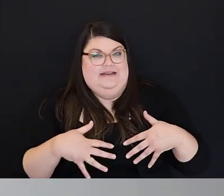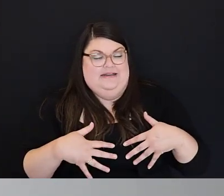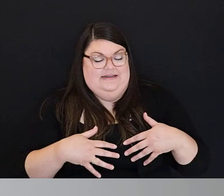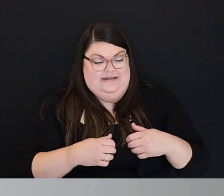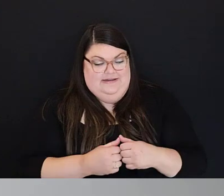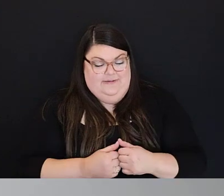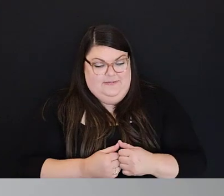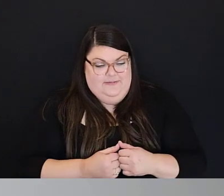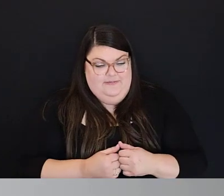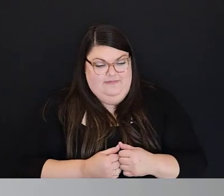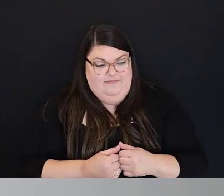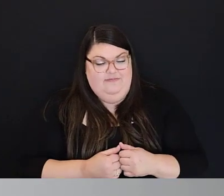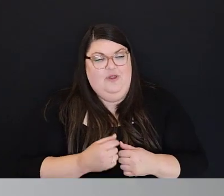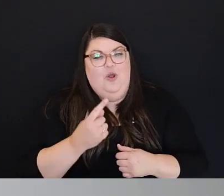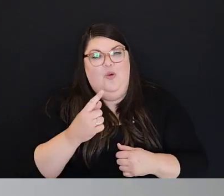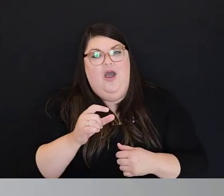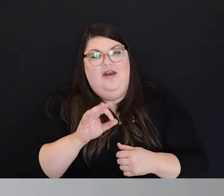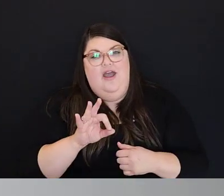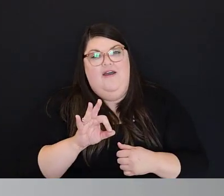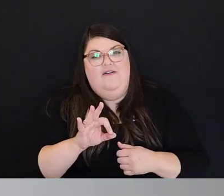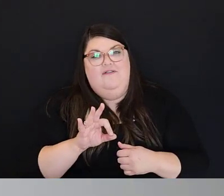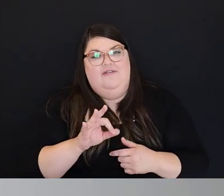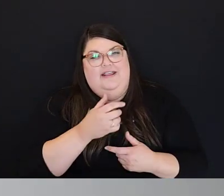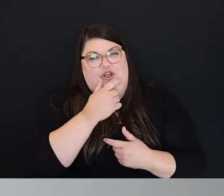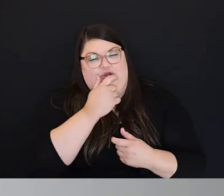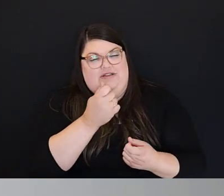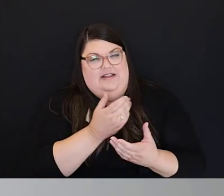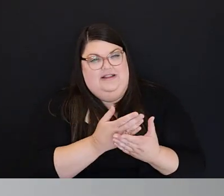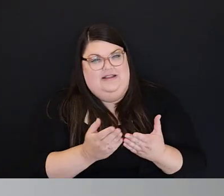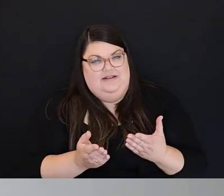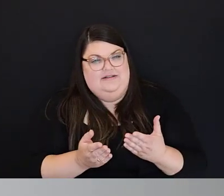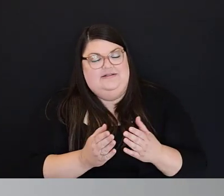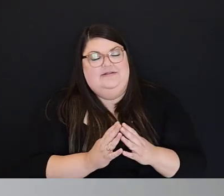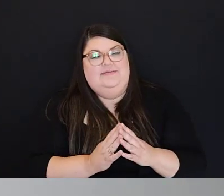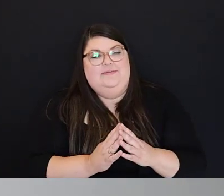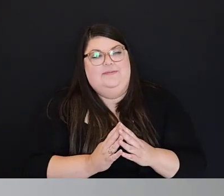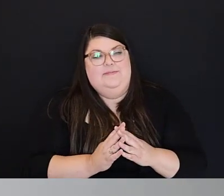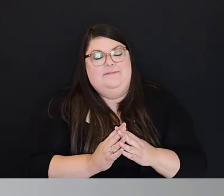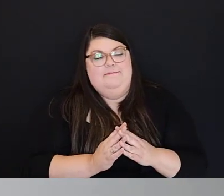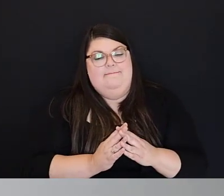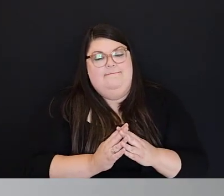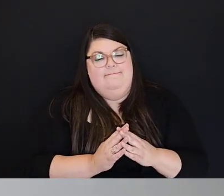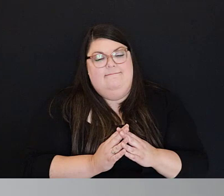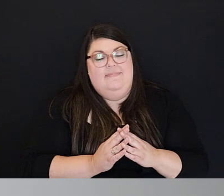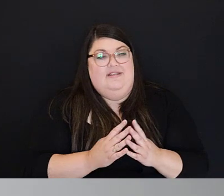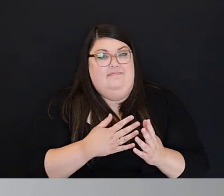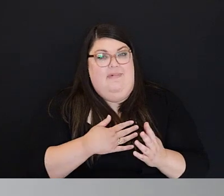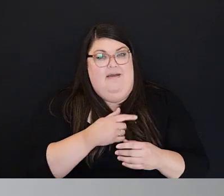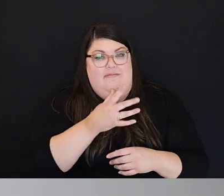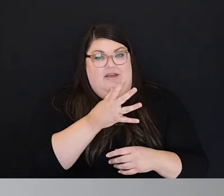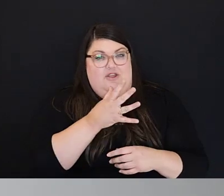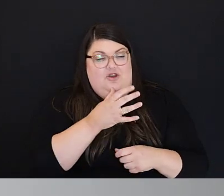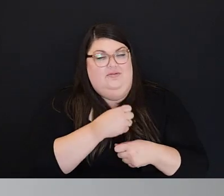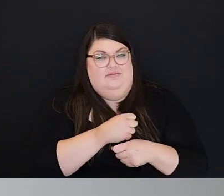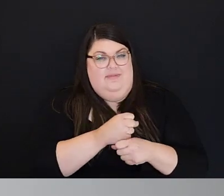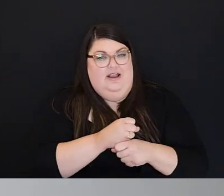And one of the interesting things is like. My mother makes jewelry as well, and like